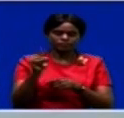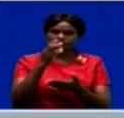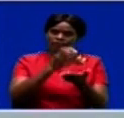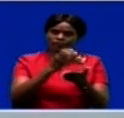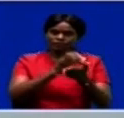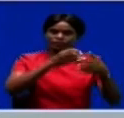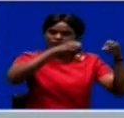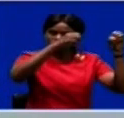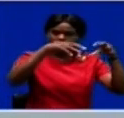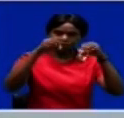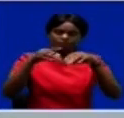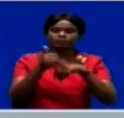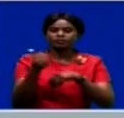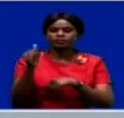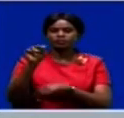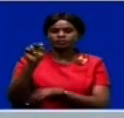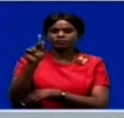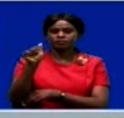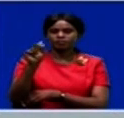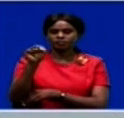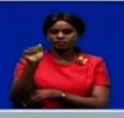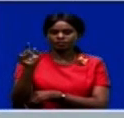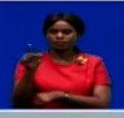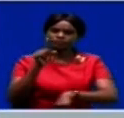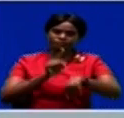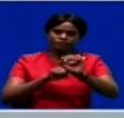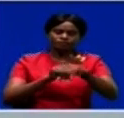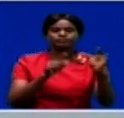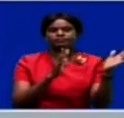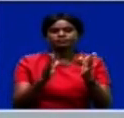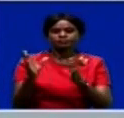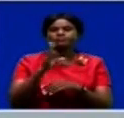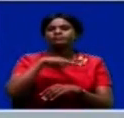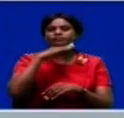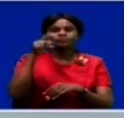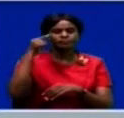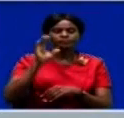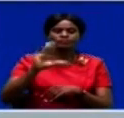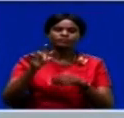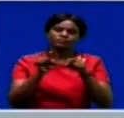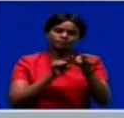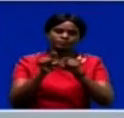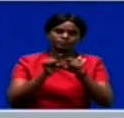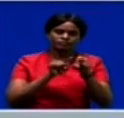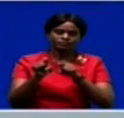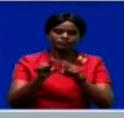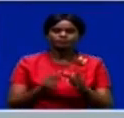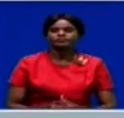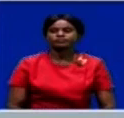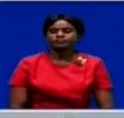Cup, Zesco United and Nkana football clubs to prepare adequately for the competition.